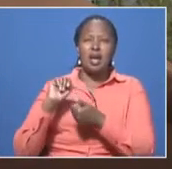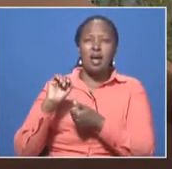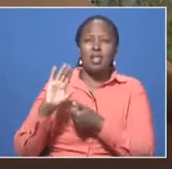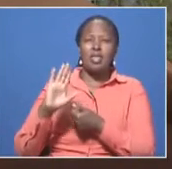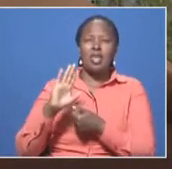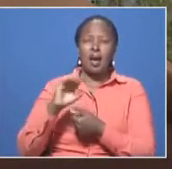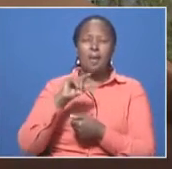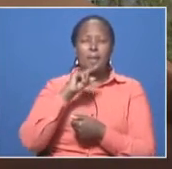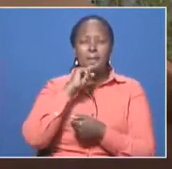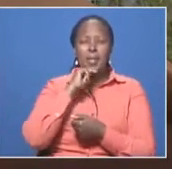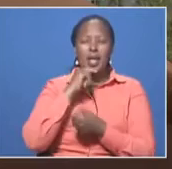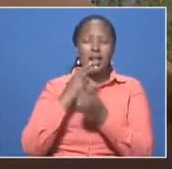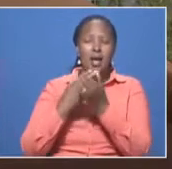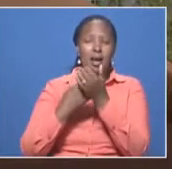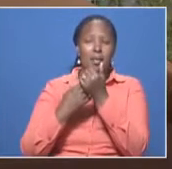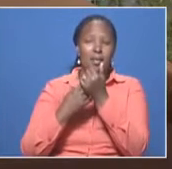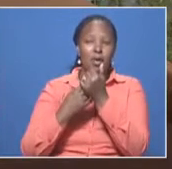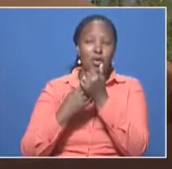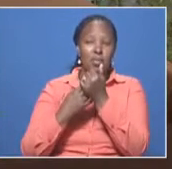male counterparts.